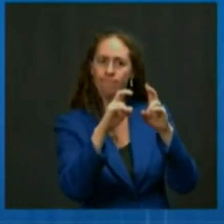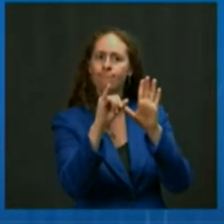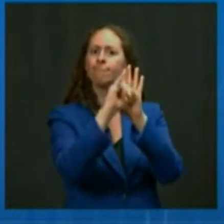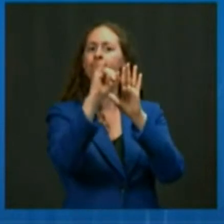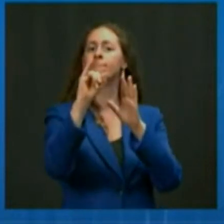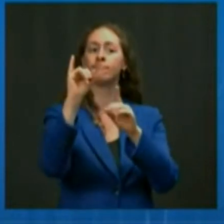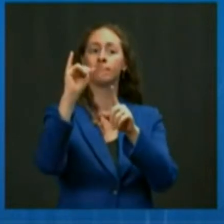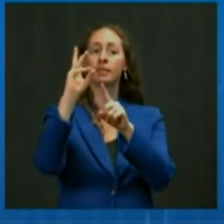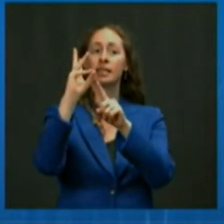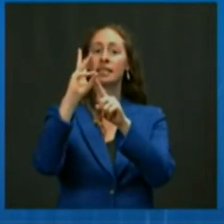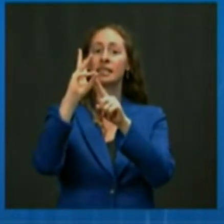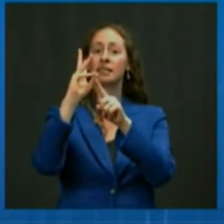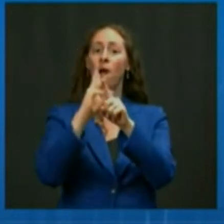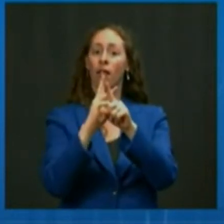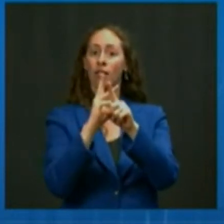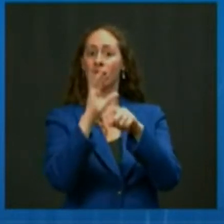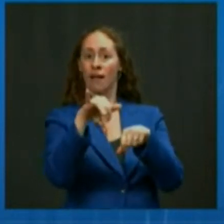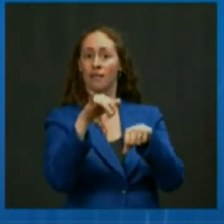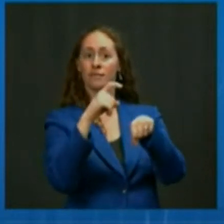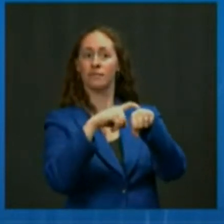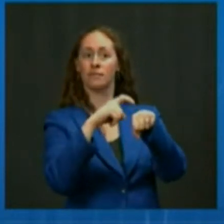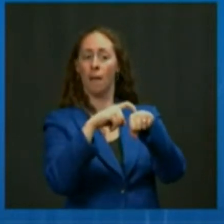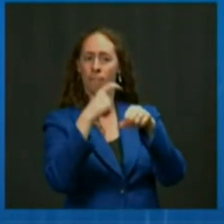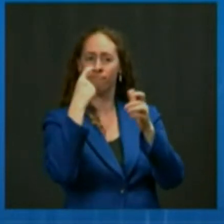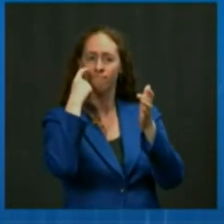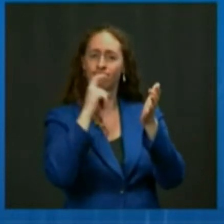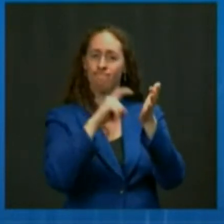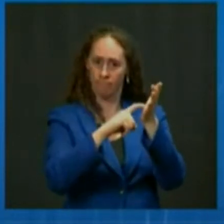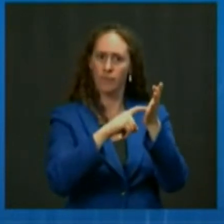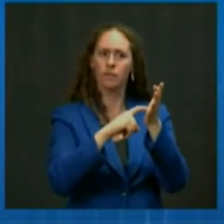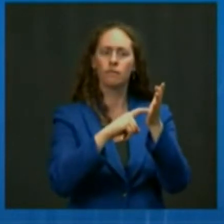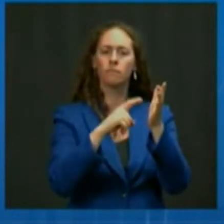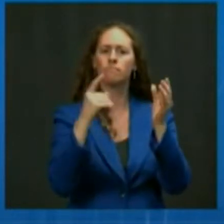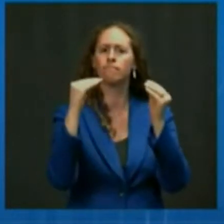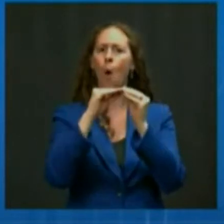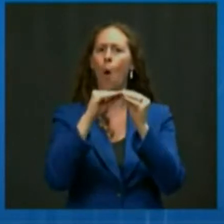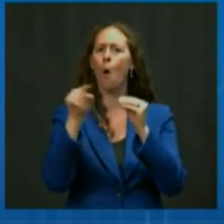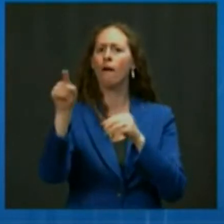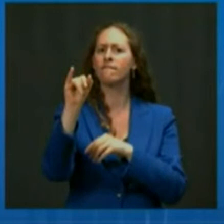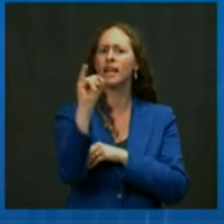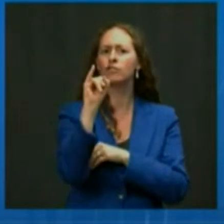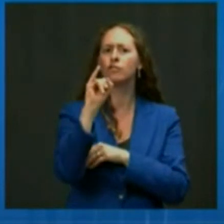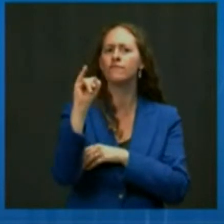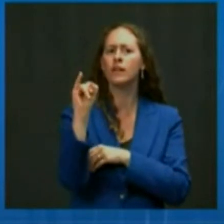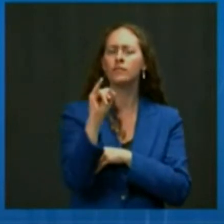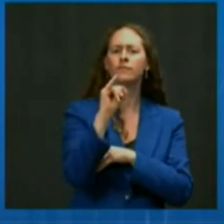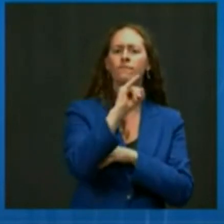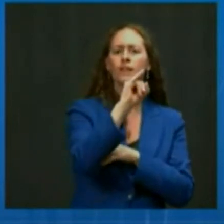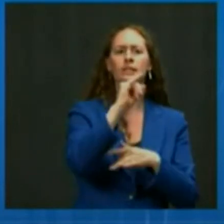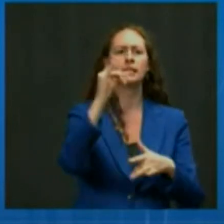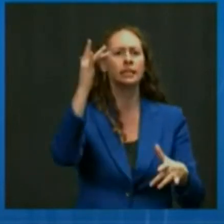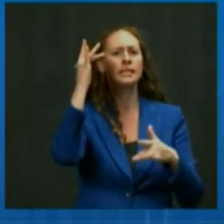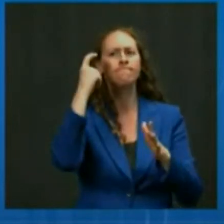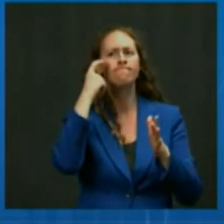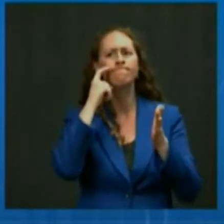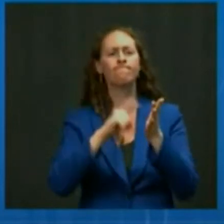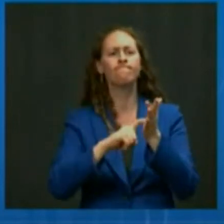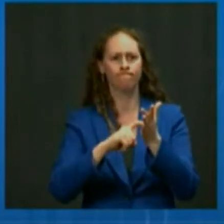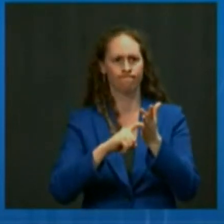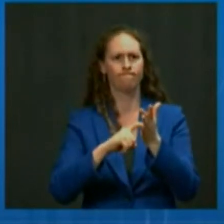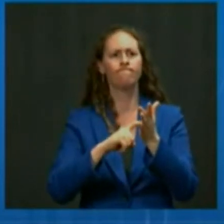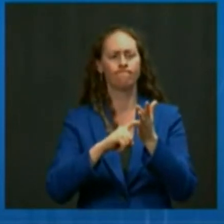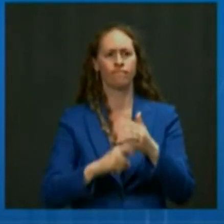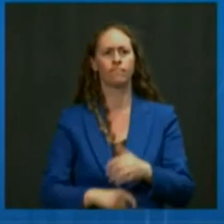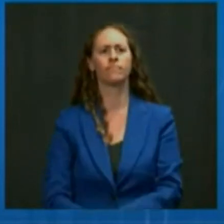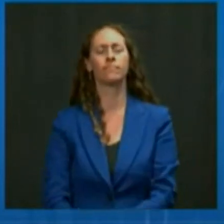in mild to moderate infection. But we know that the most important purpose of the vaccine is to keep us out of the hospital